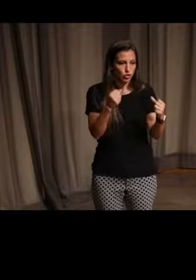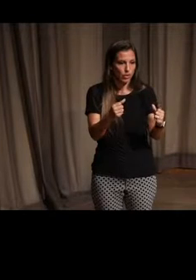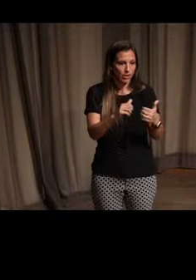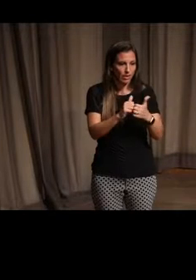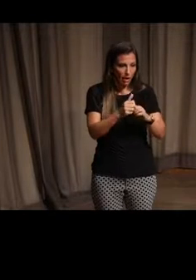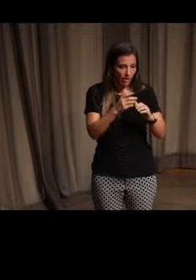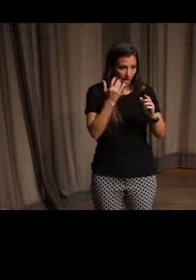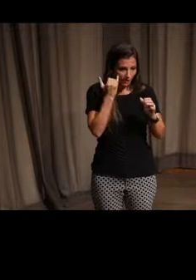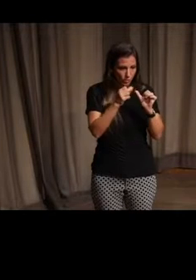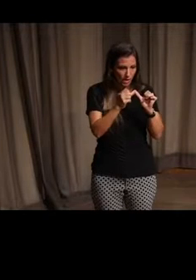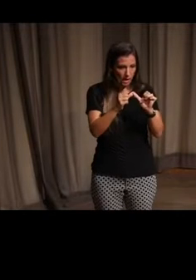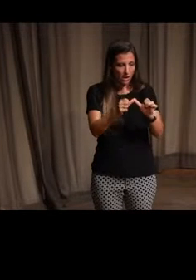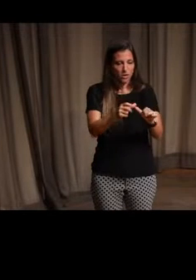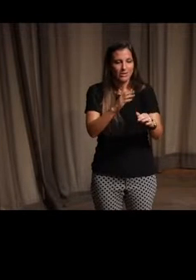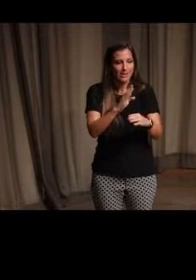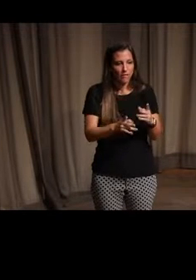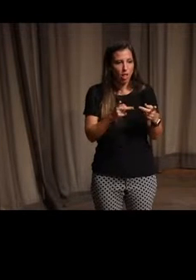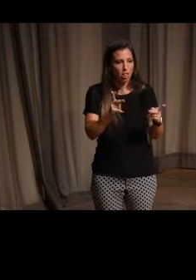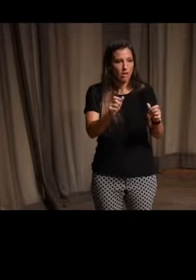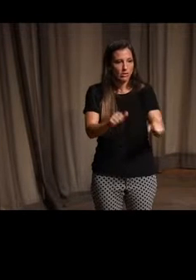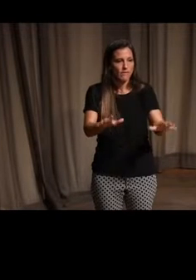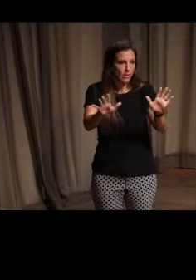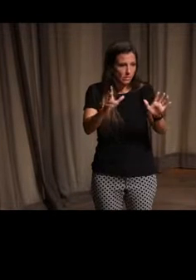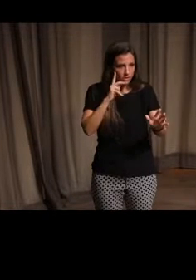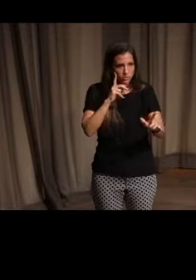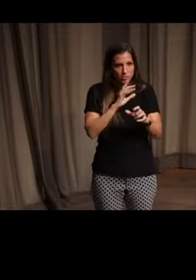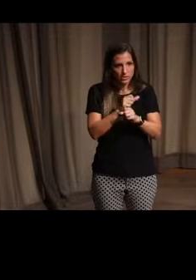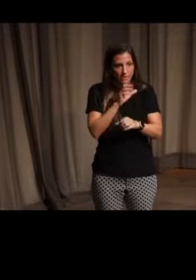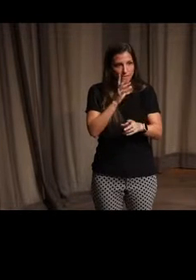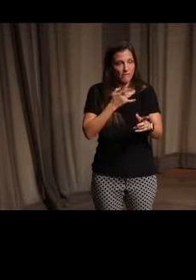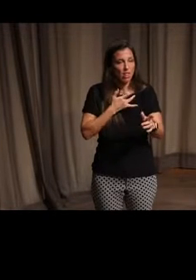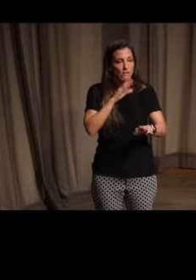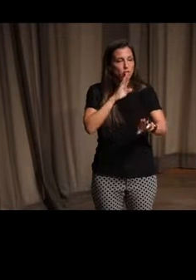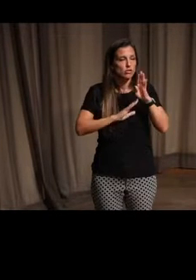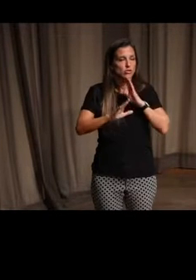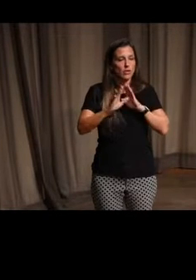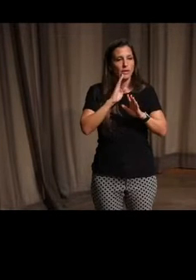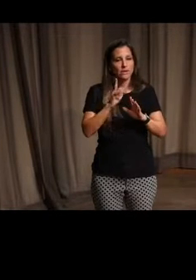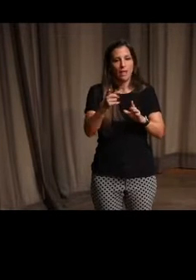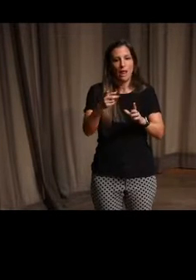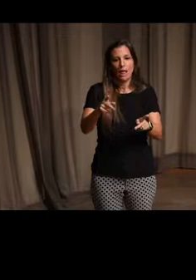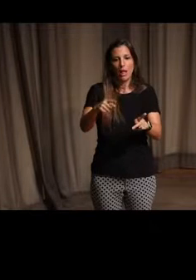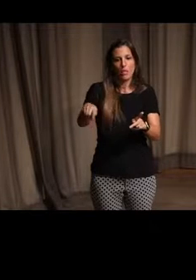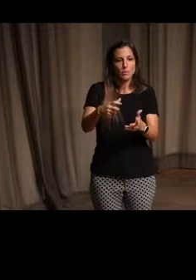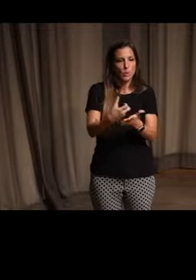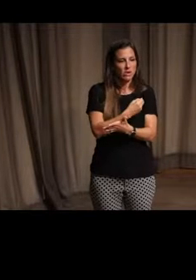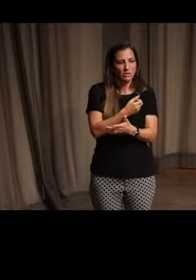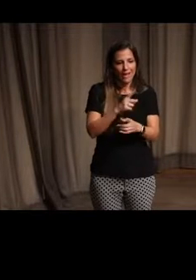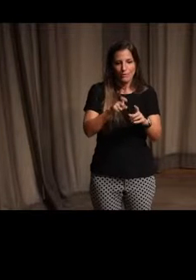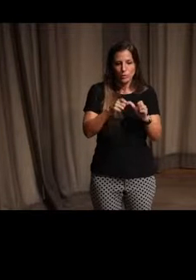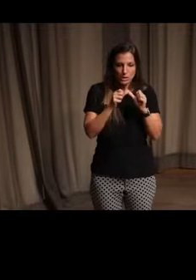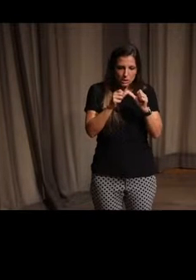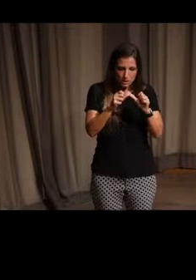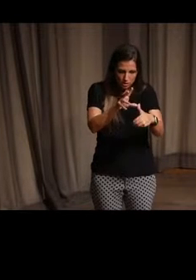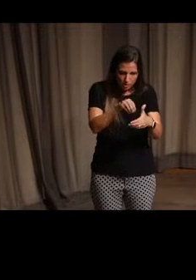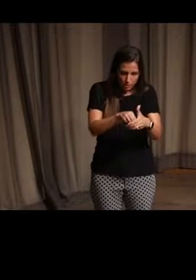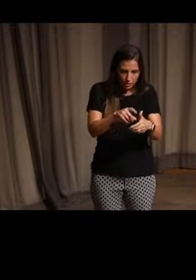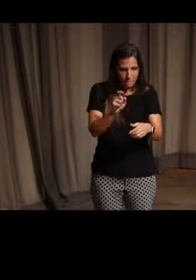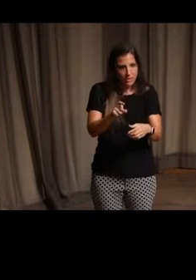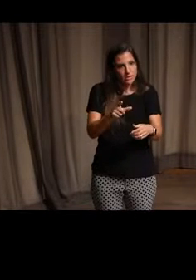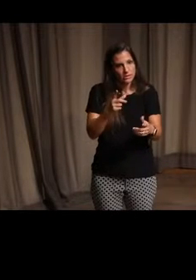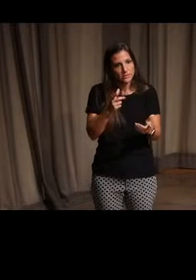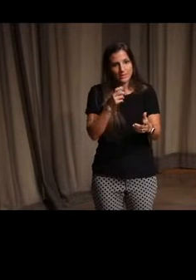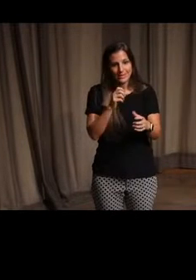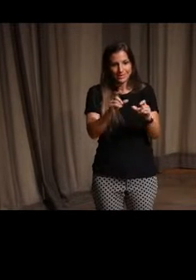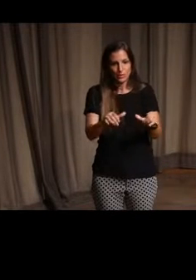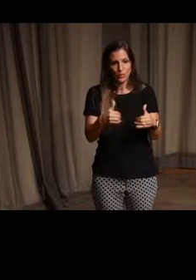by never allowing the frustration that we feel against the system win. We need to continue to participate. This is the system that we have. It's